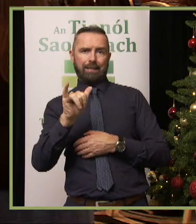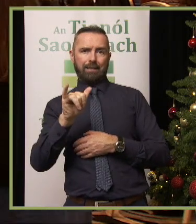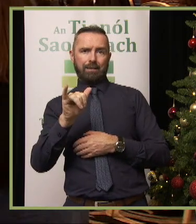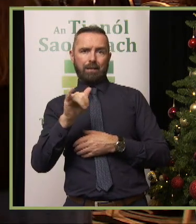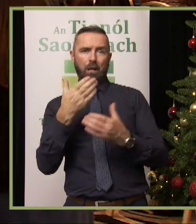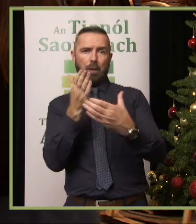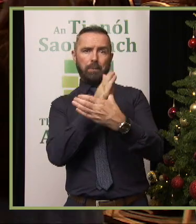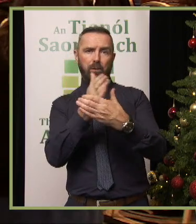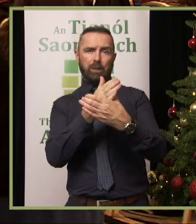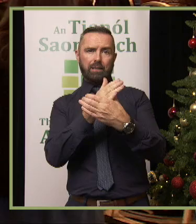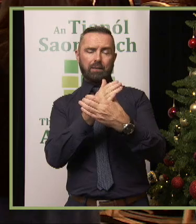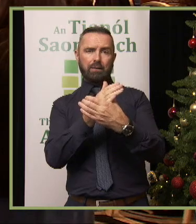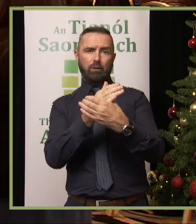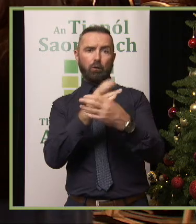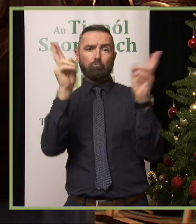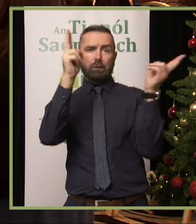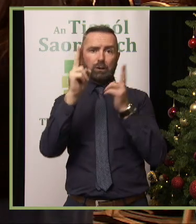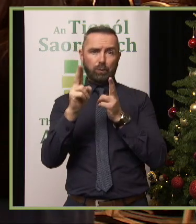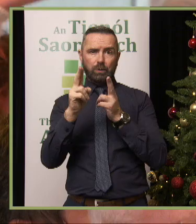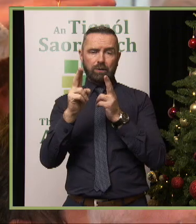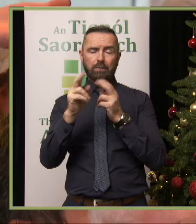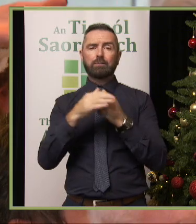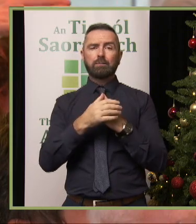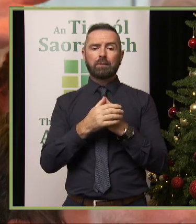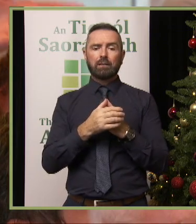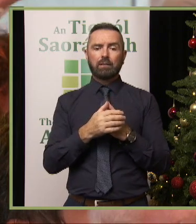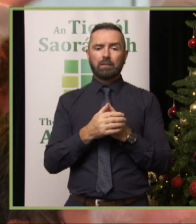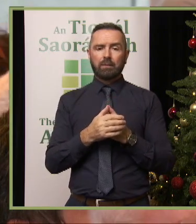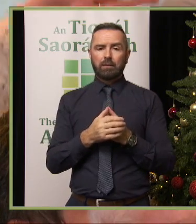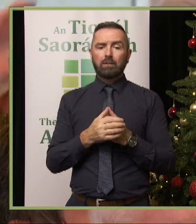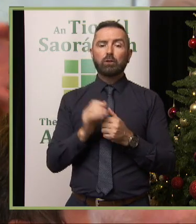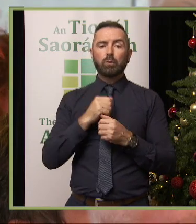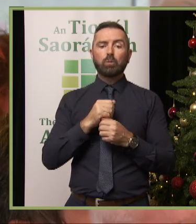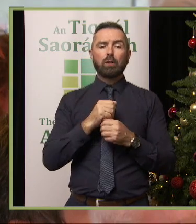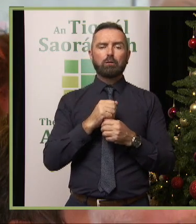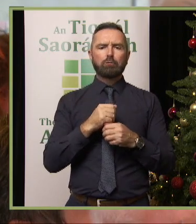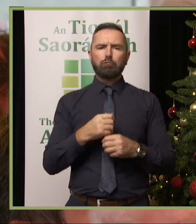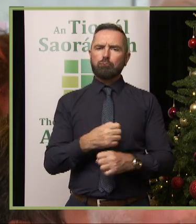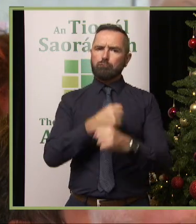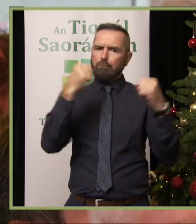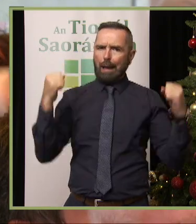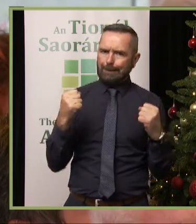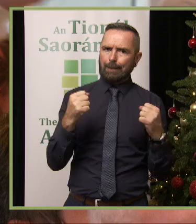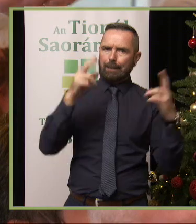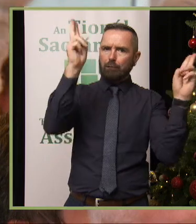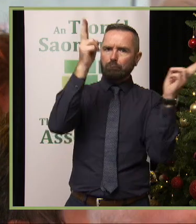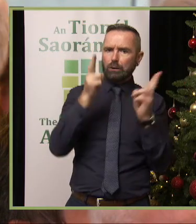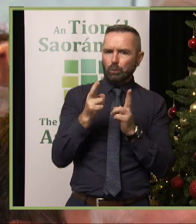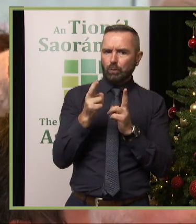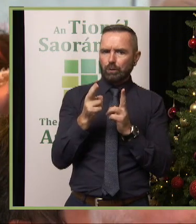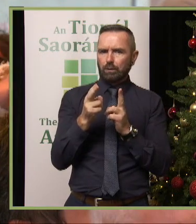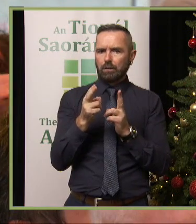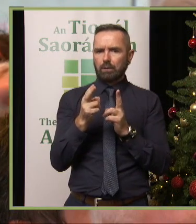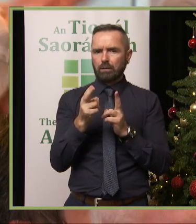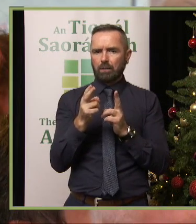had and then brings it back into the new one. So in line with the farm to fork strategy, to drastically reduce the use of pesticides, and then that brings the strength back